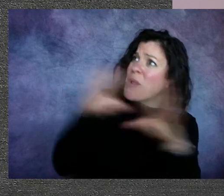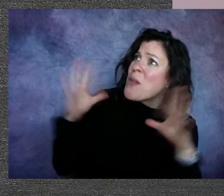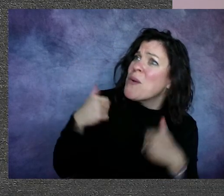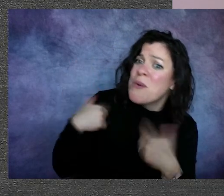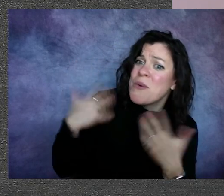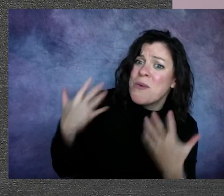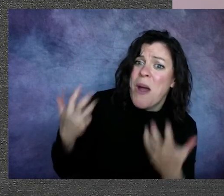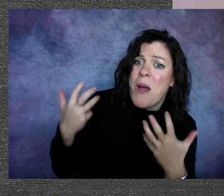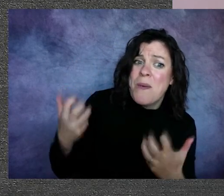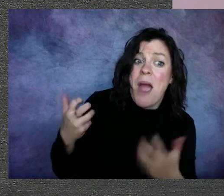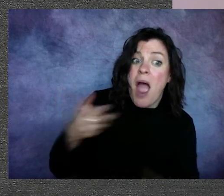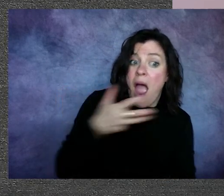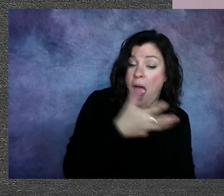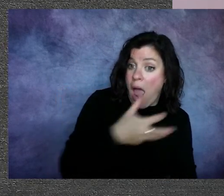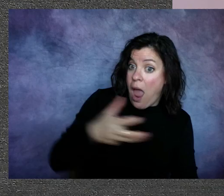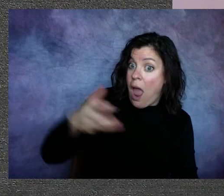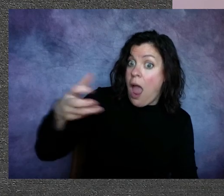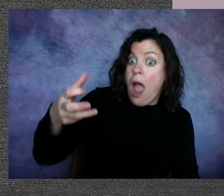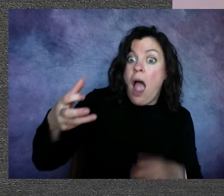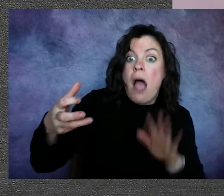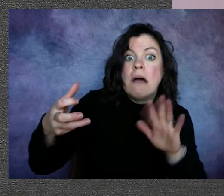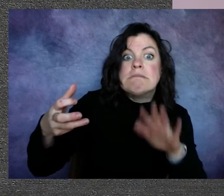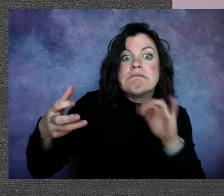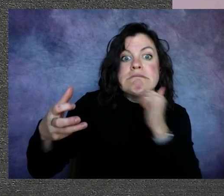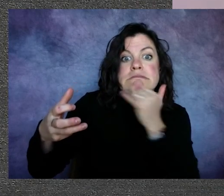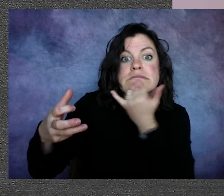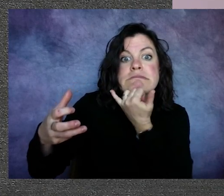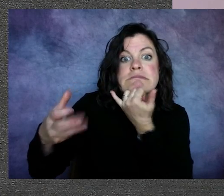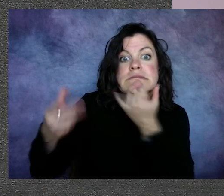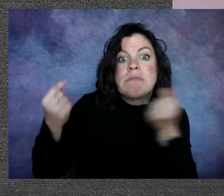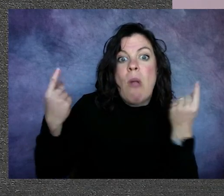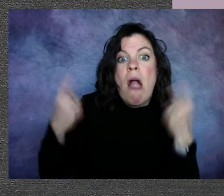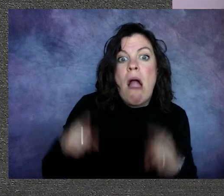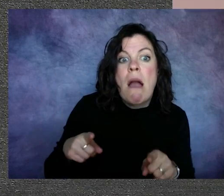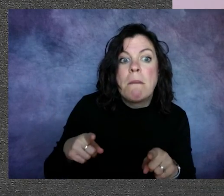himself, but